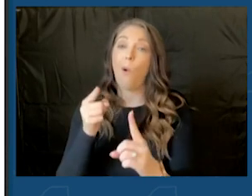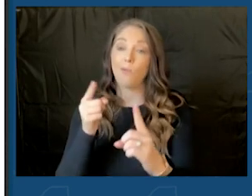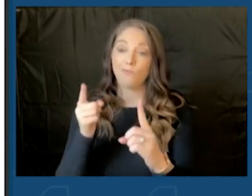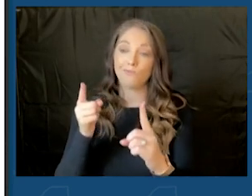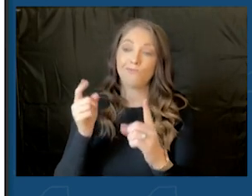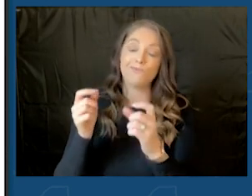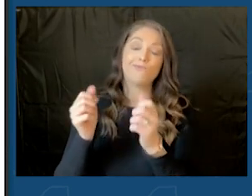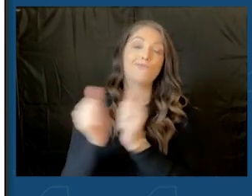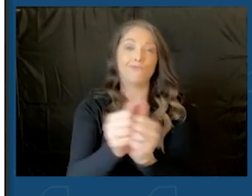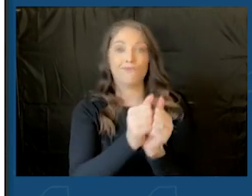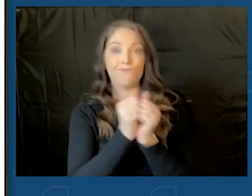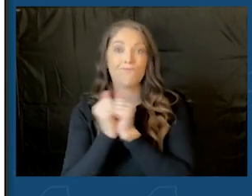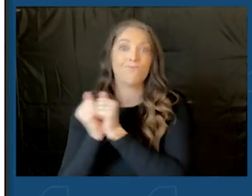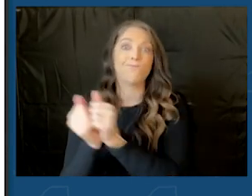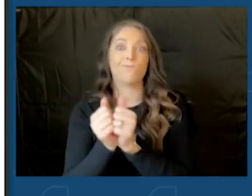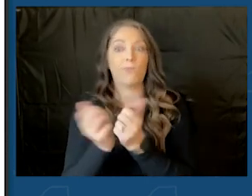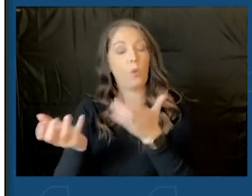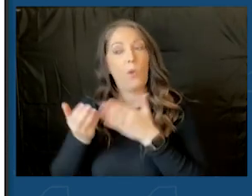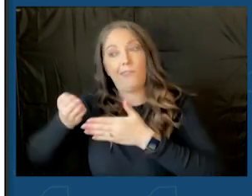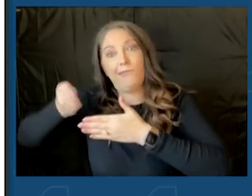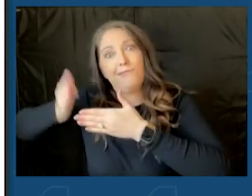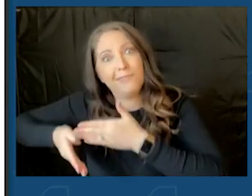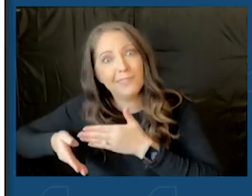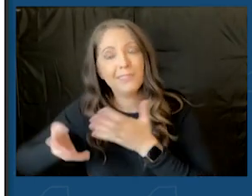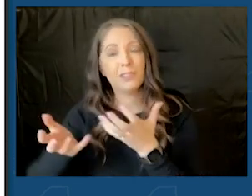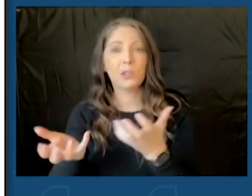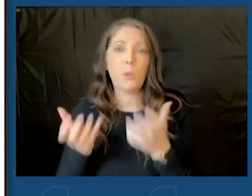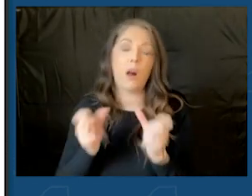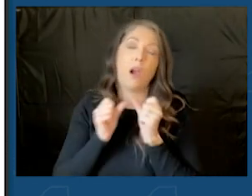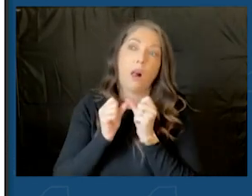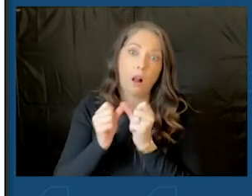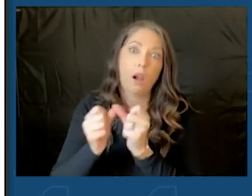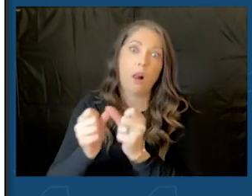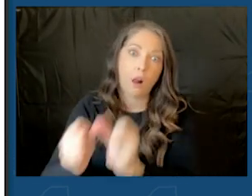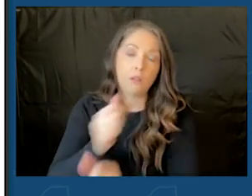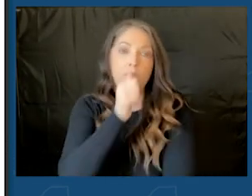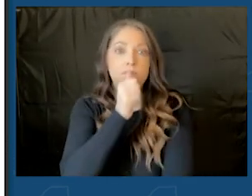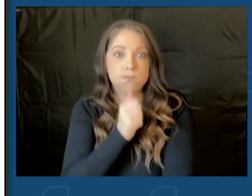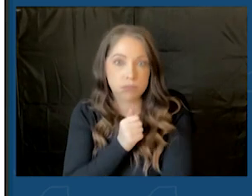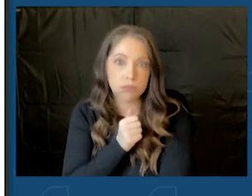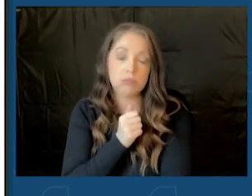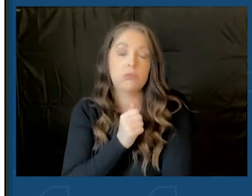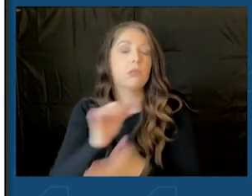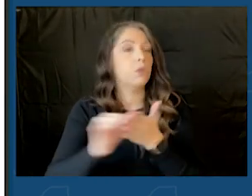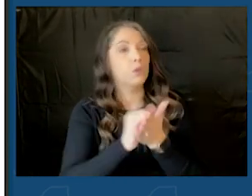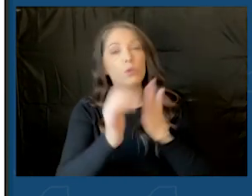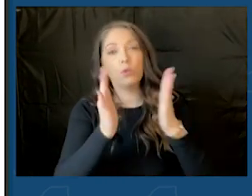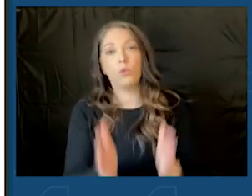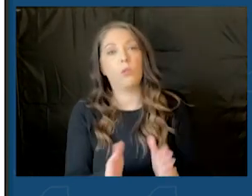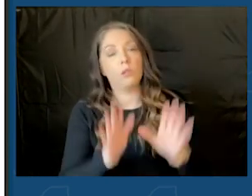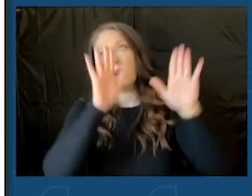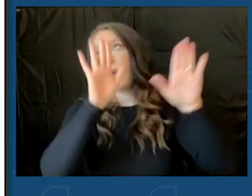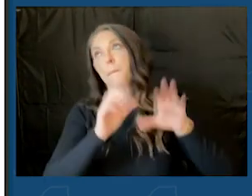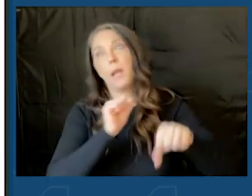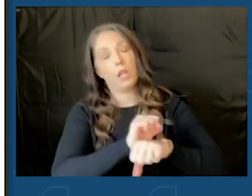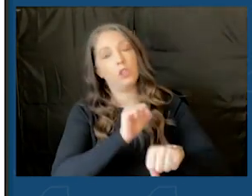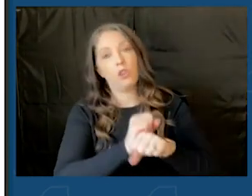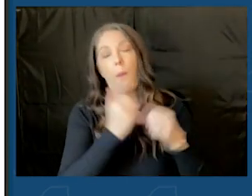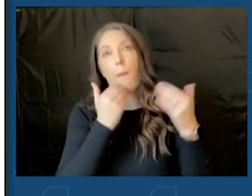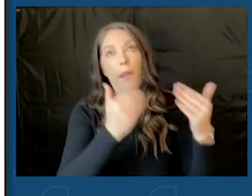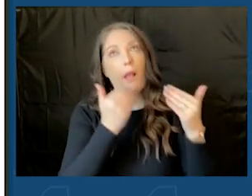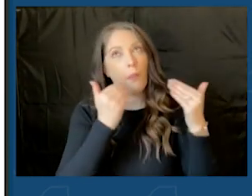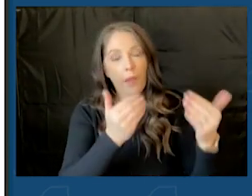end to this era. It's been long, it's been painful, and New Yorkers have done an extraordinary job, and I can't thank them enough